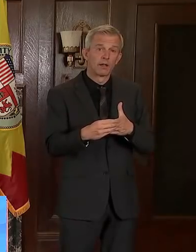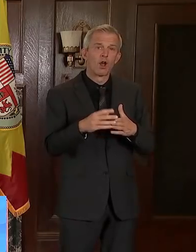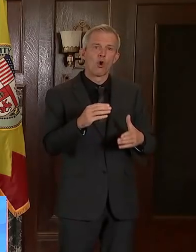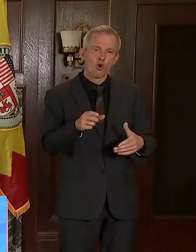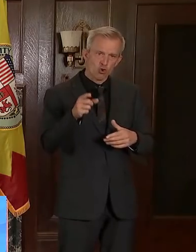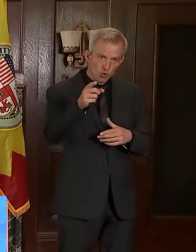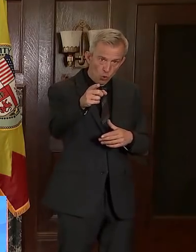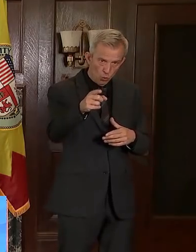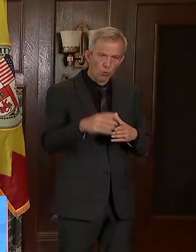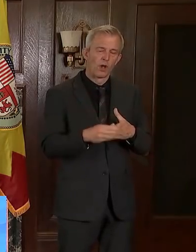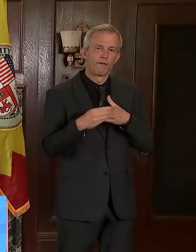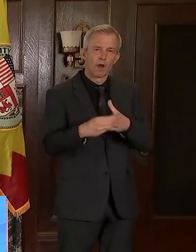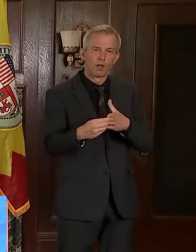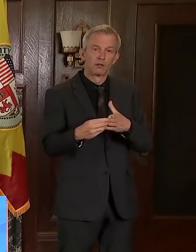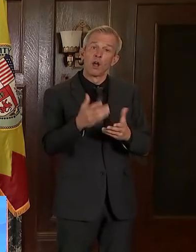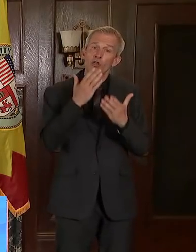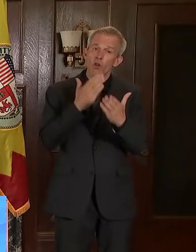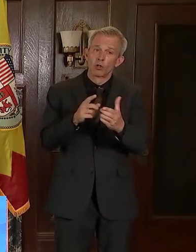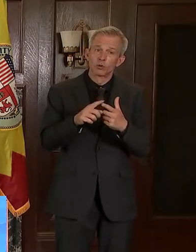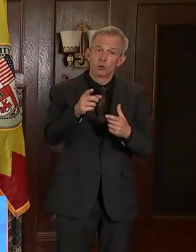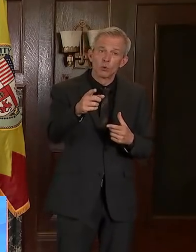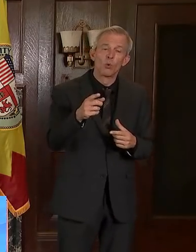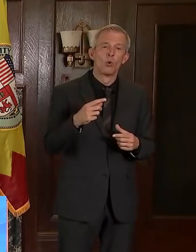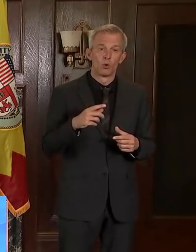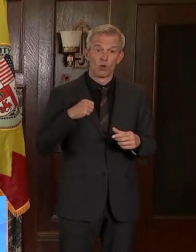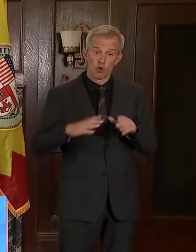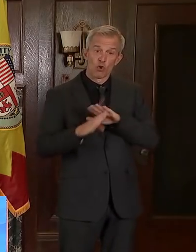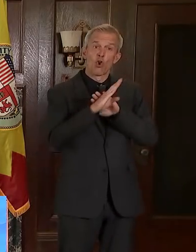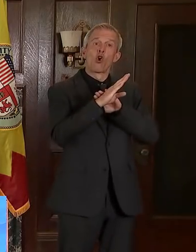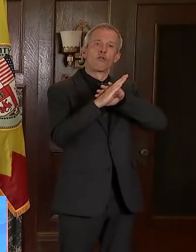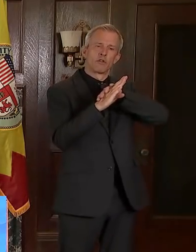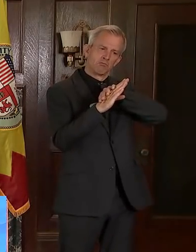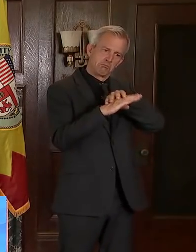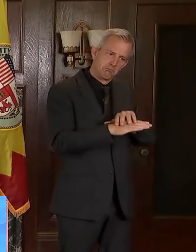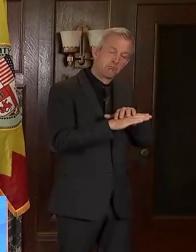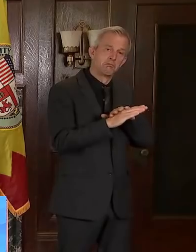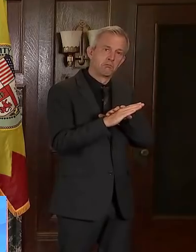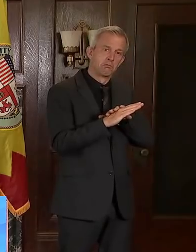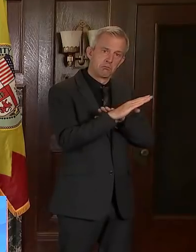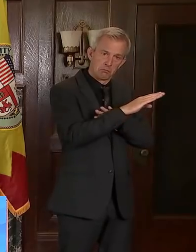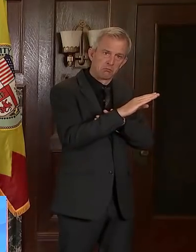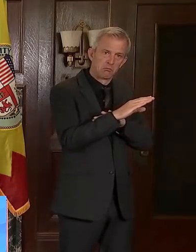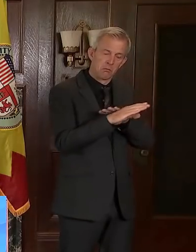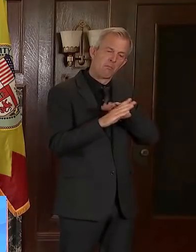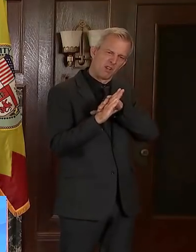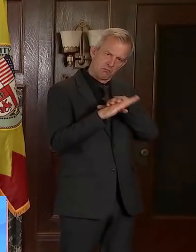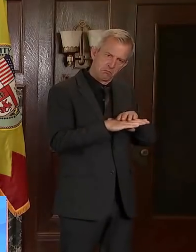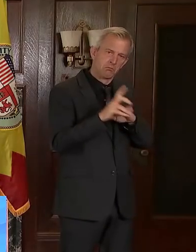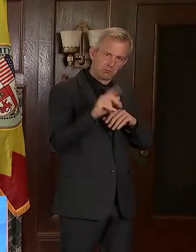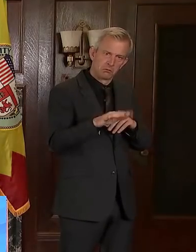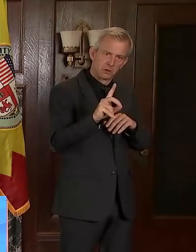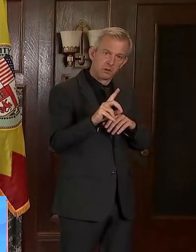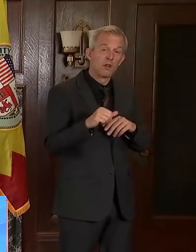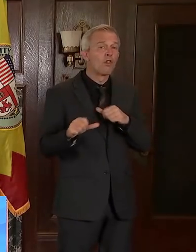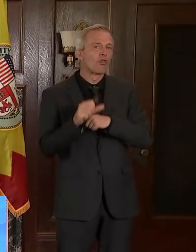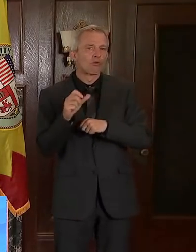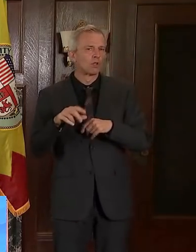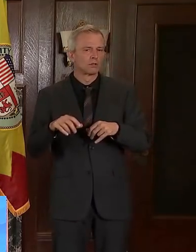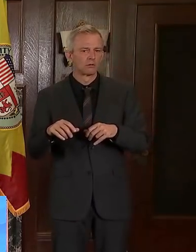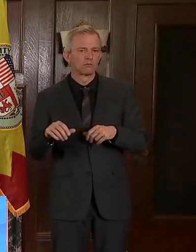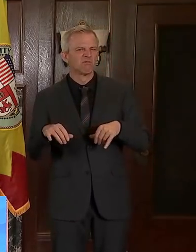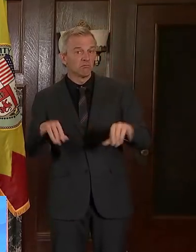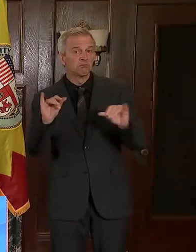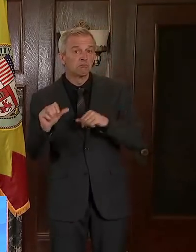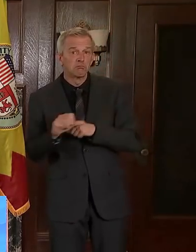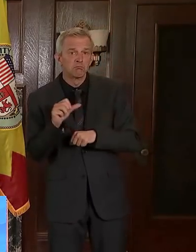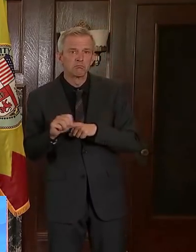way. Thanks to you, we have bent the curve. We still have a threat that is as dangerous today as when we started, but we have hopeful